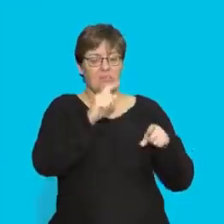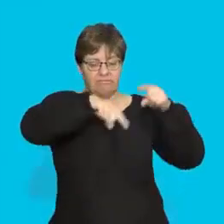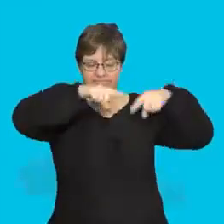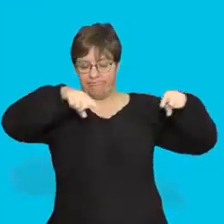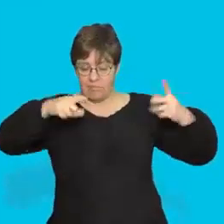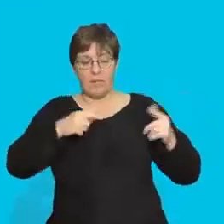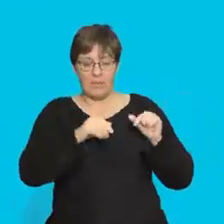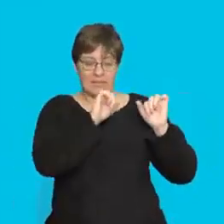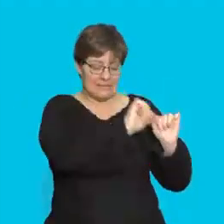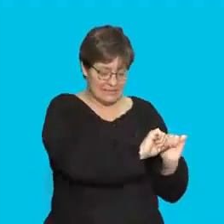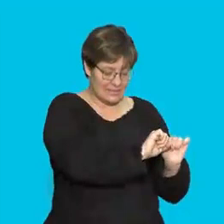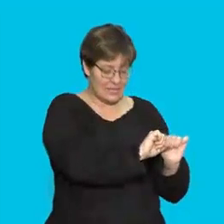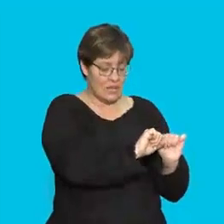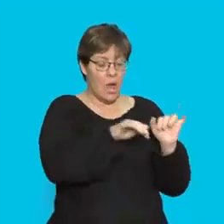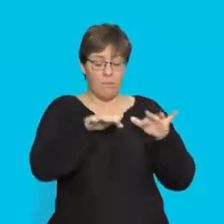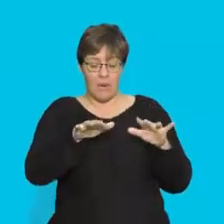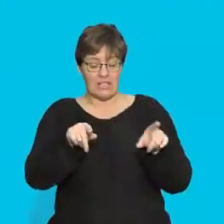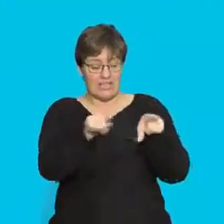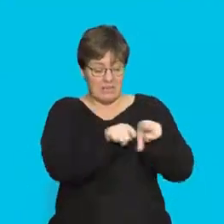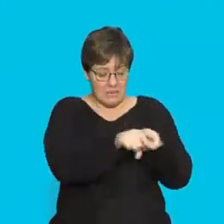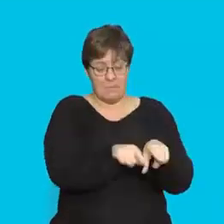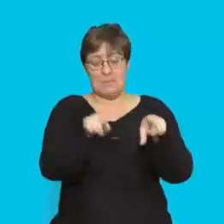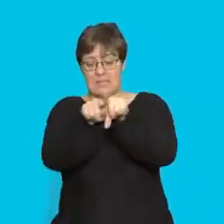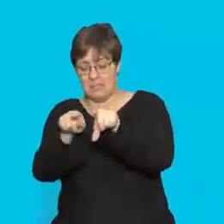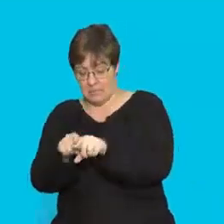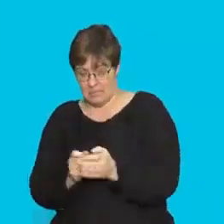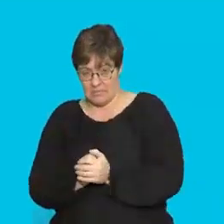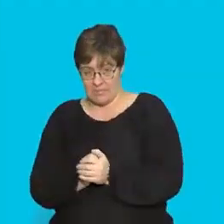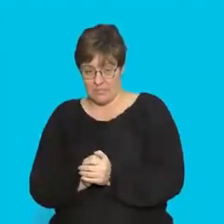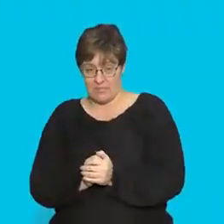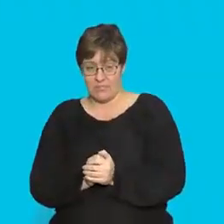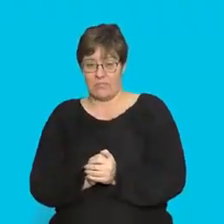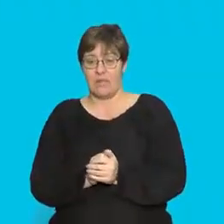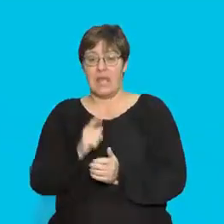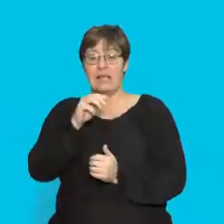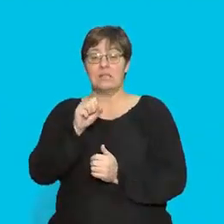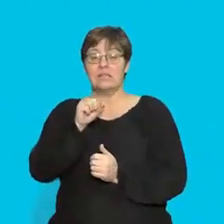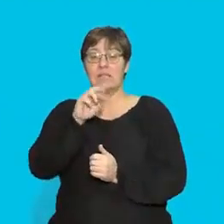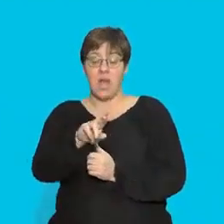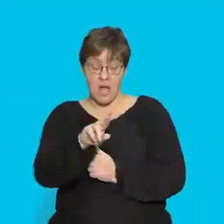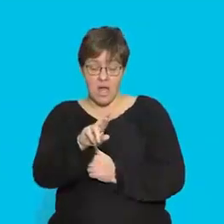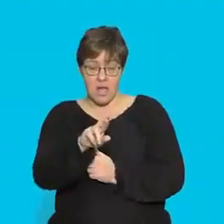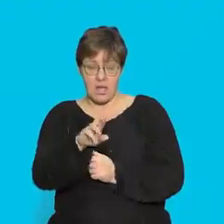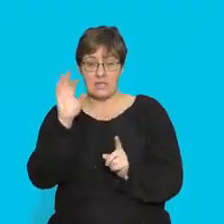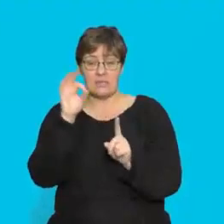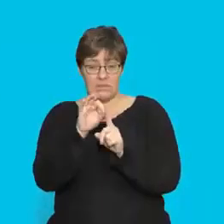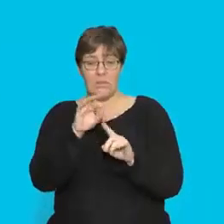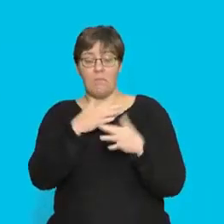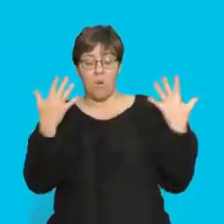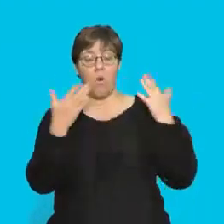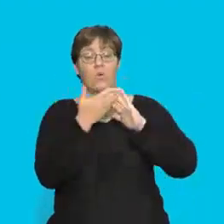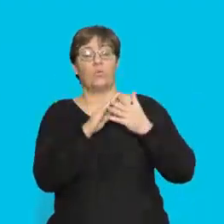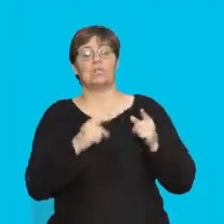population consists of organisms of the same species. When we're talking about